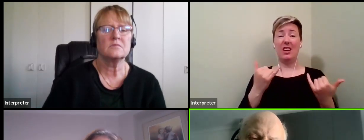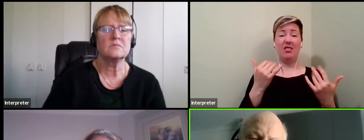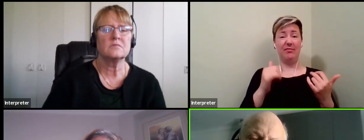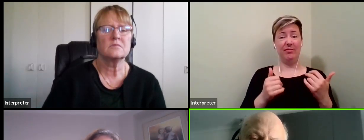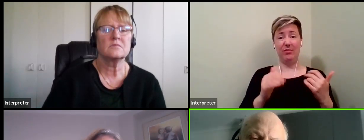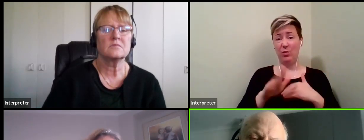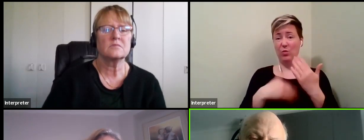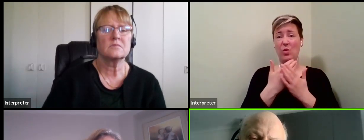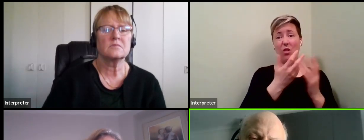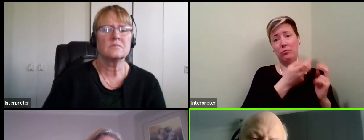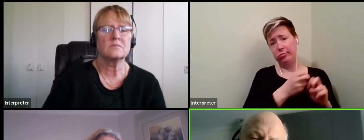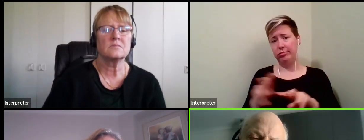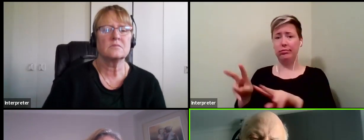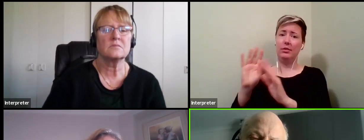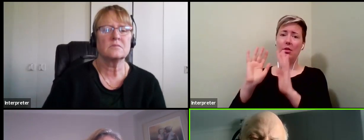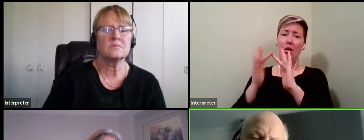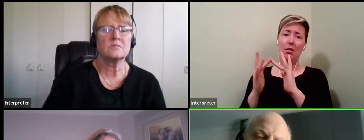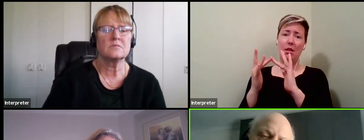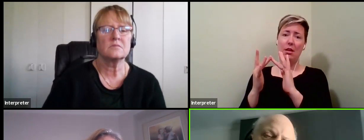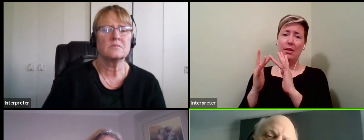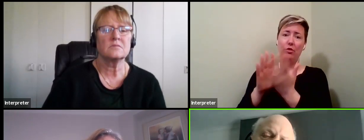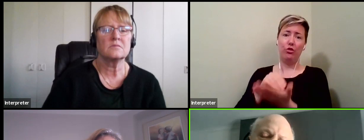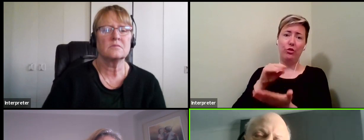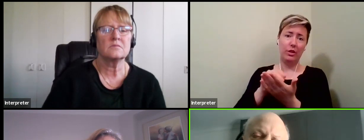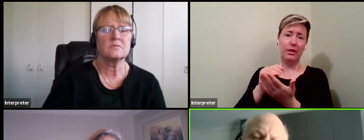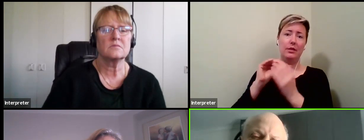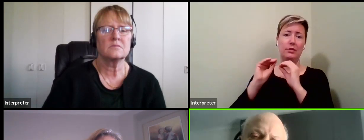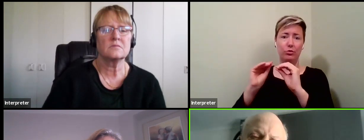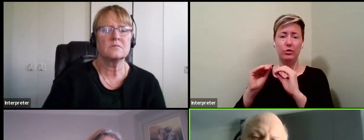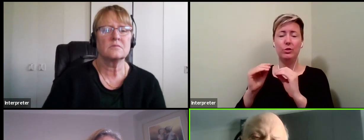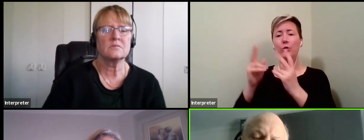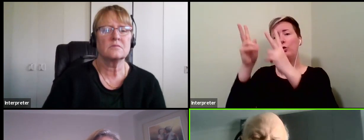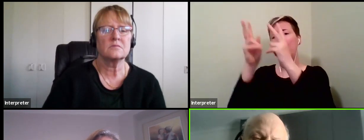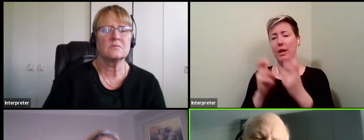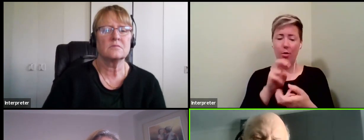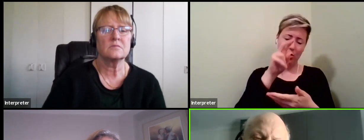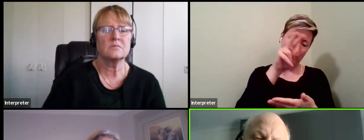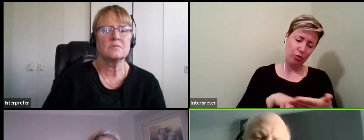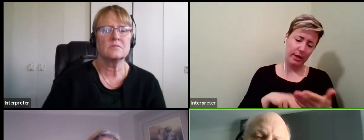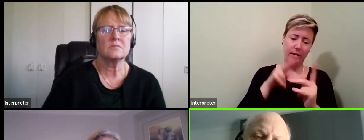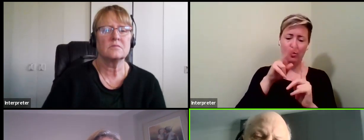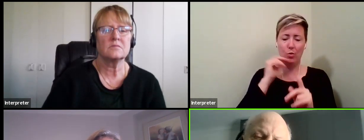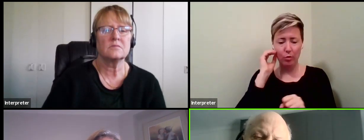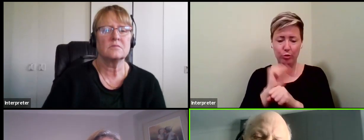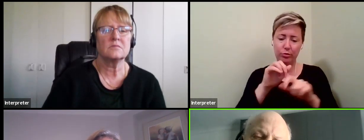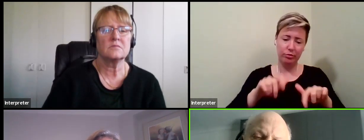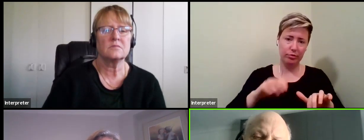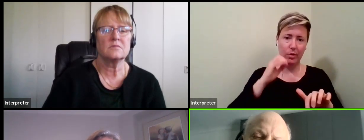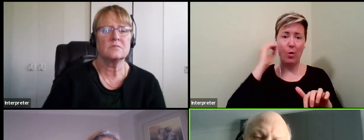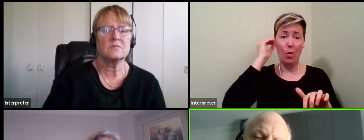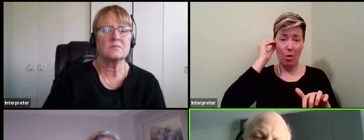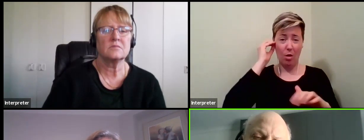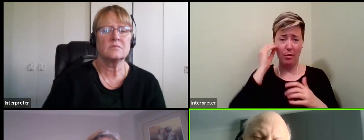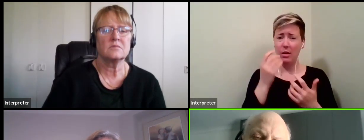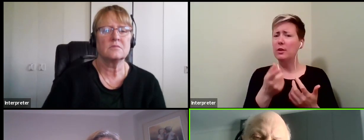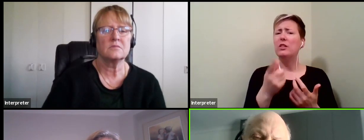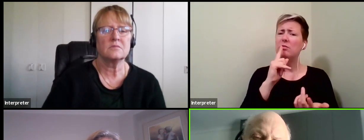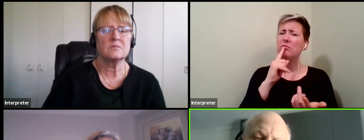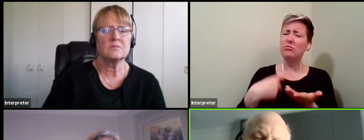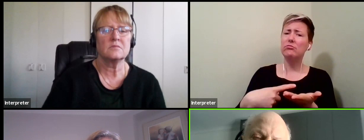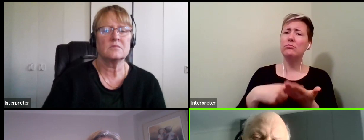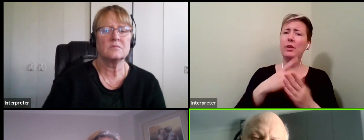teaching, virtual classrooms, sharing things online where you download, read, and do your assignment, can you talk about the barriers facing